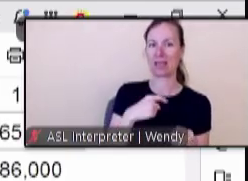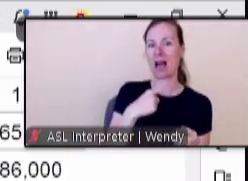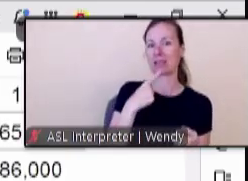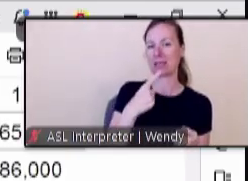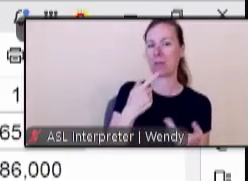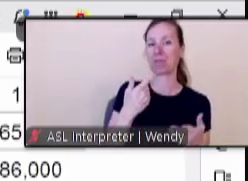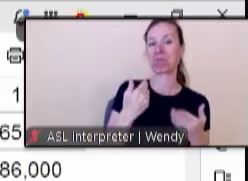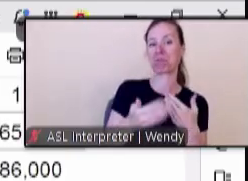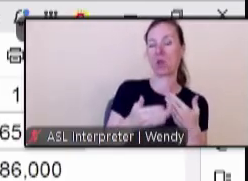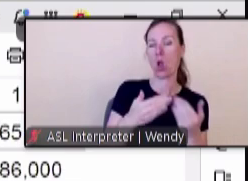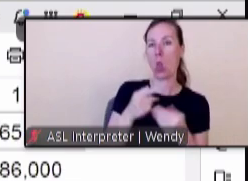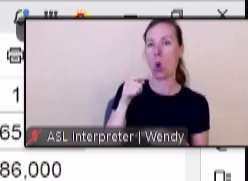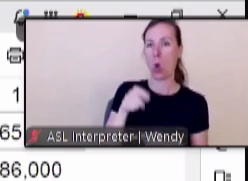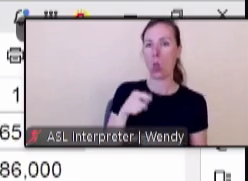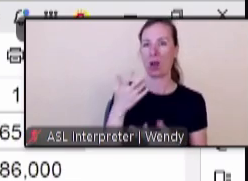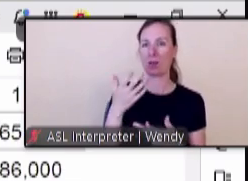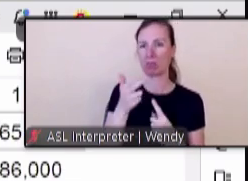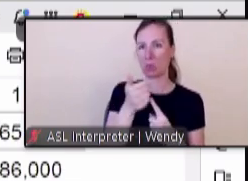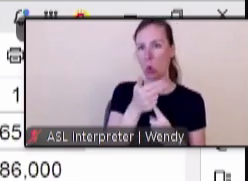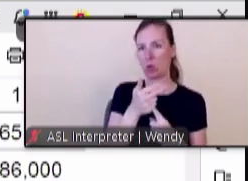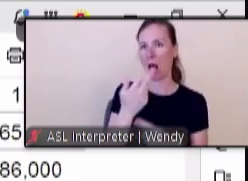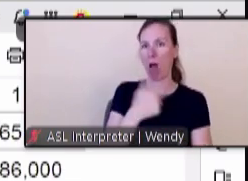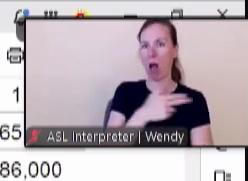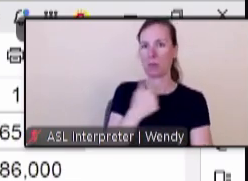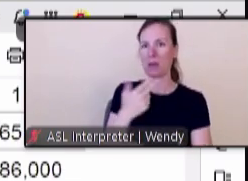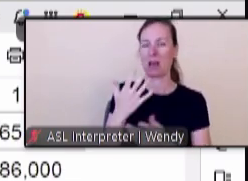has been impacted,